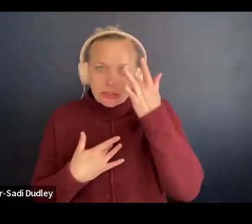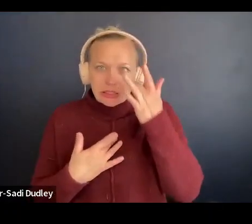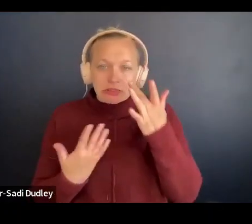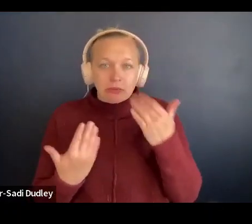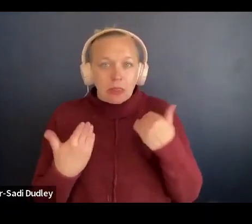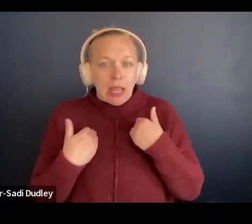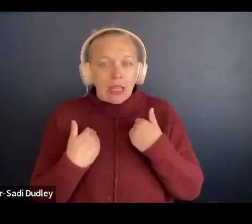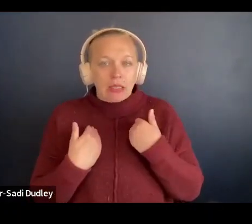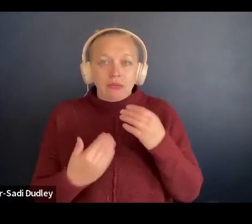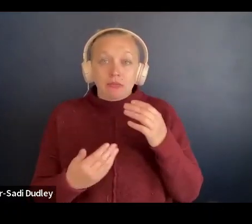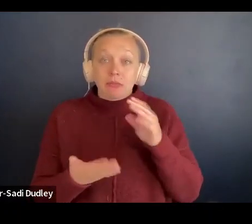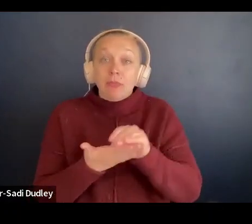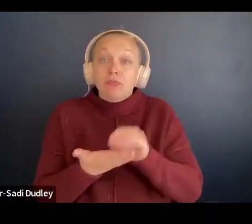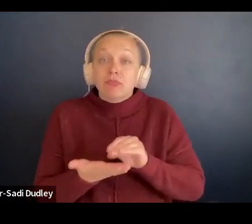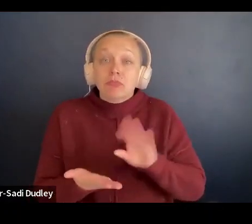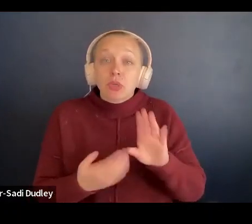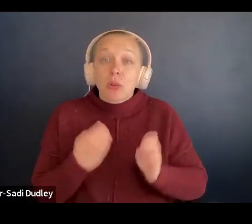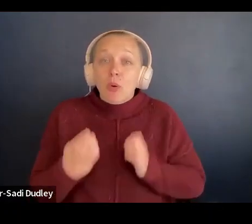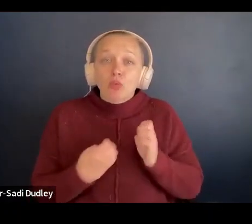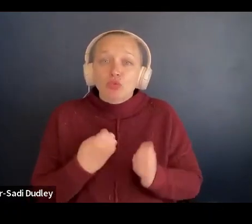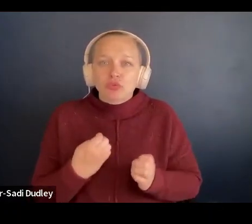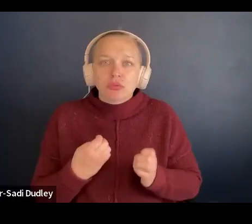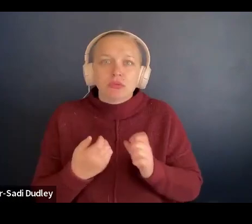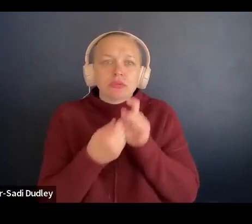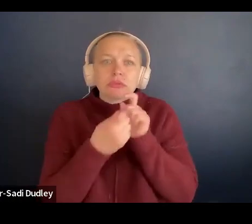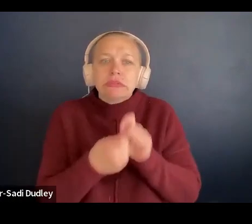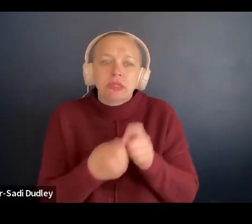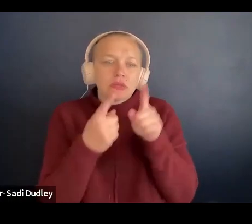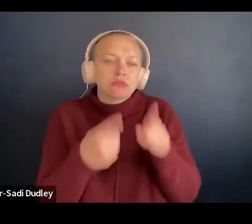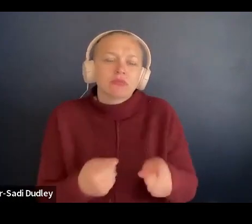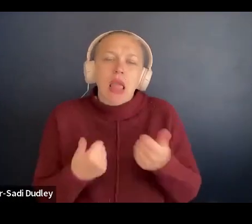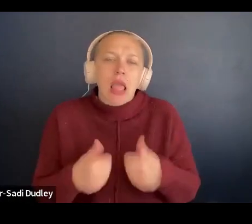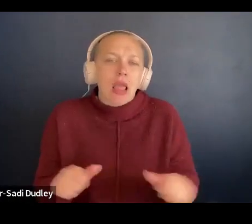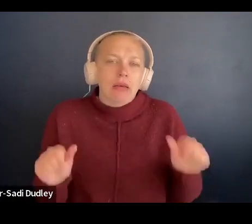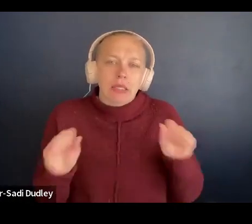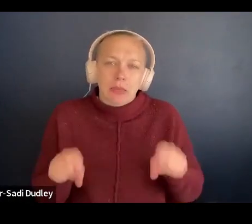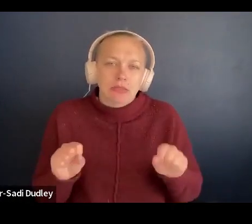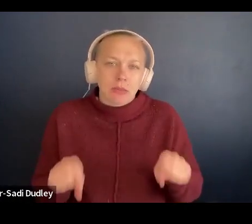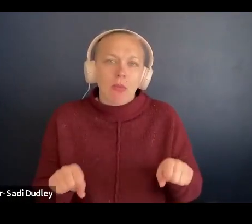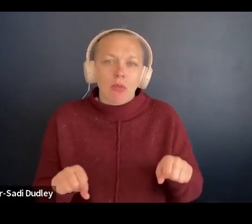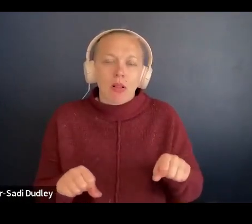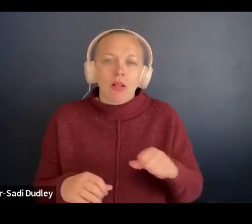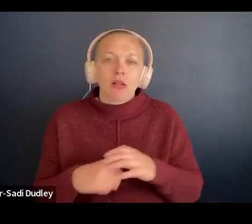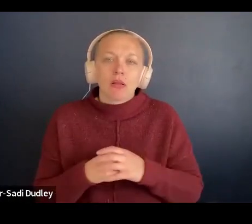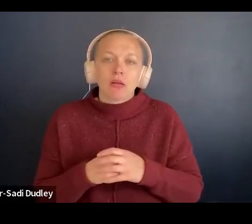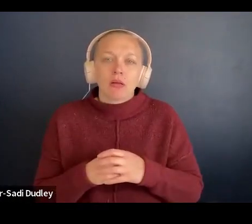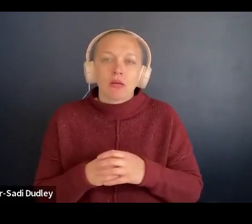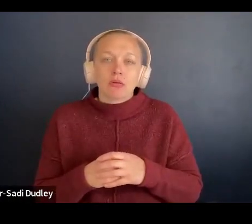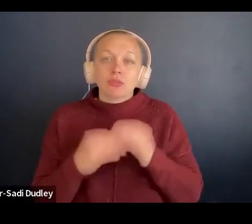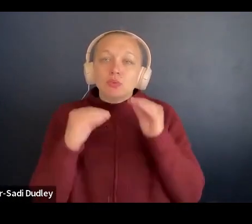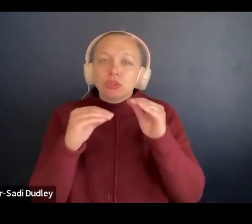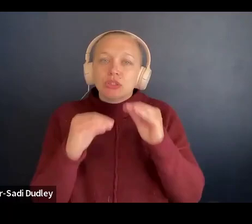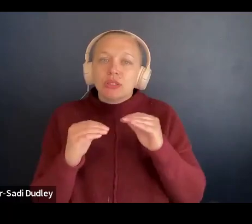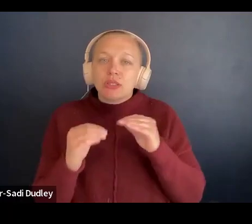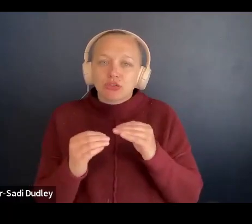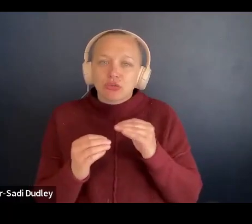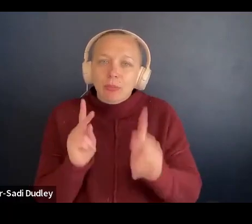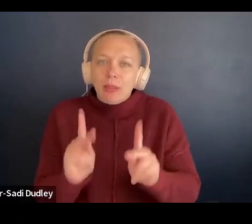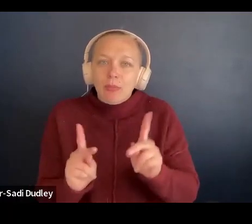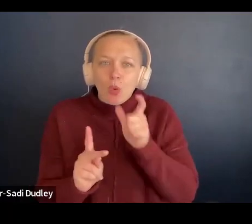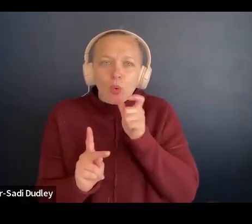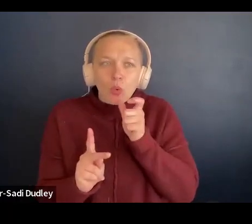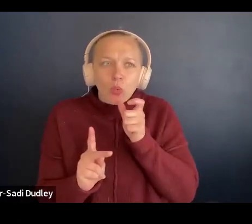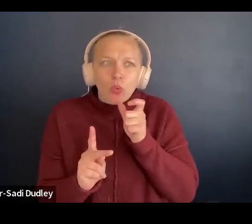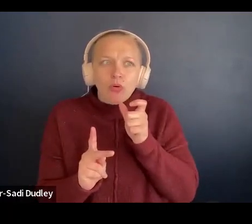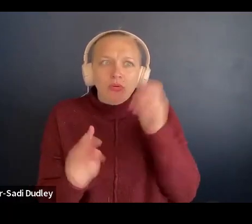have time. So it's helping to teach loved ones what dying looks like,